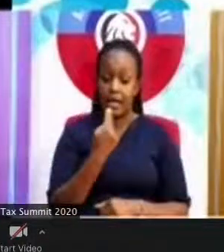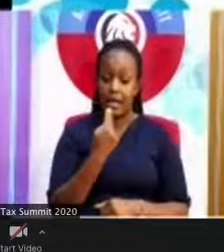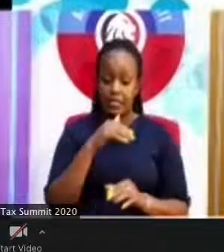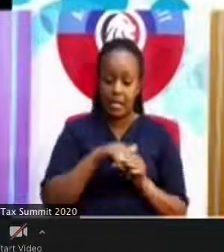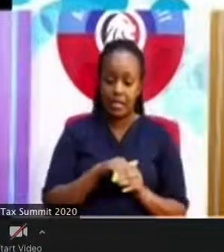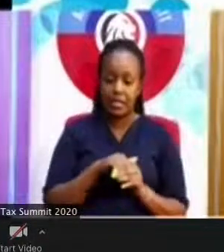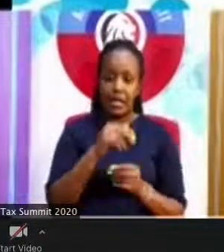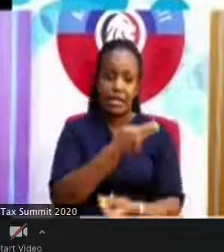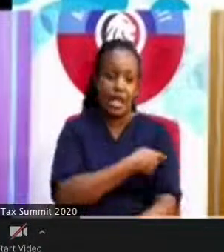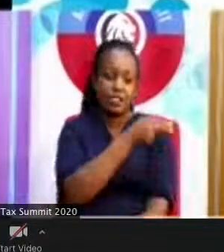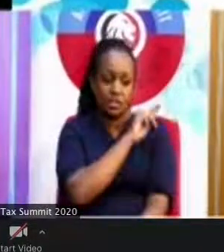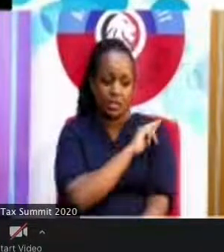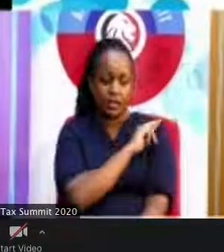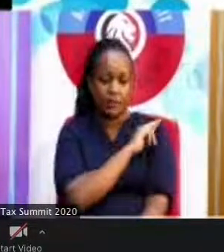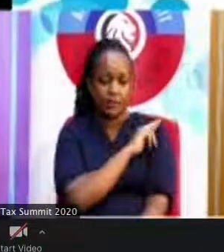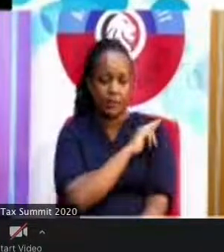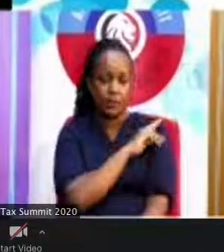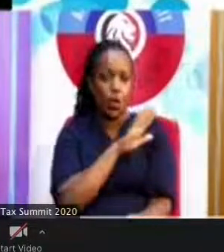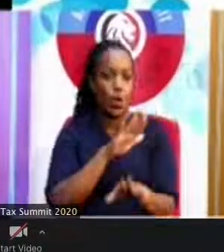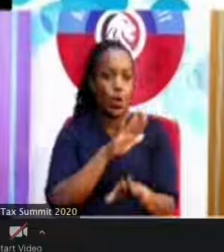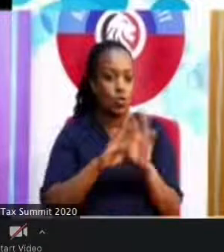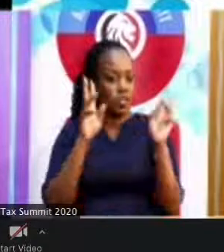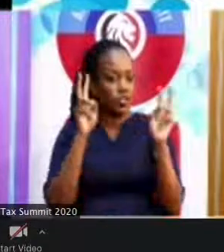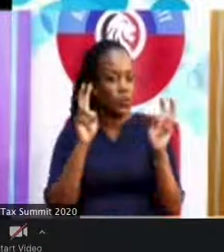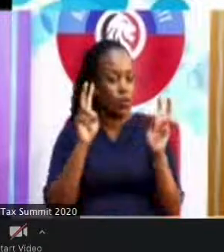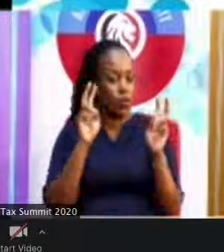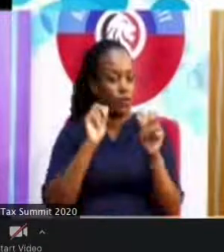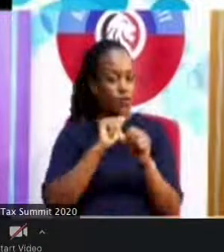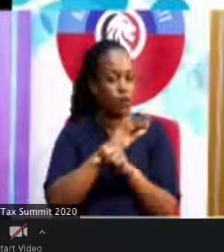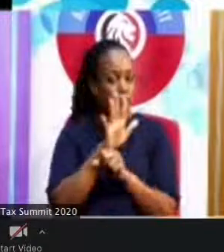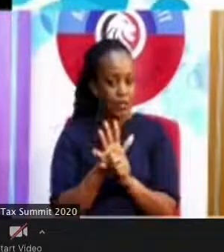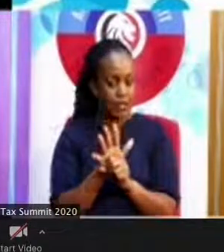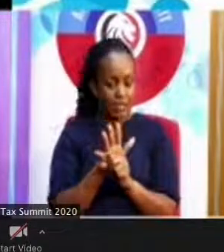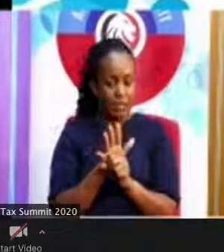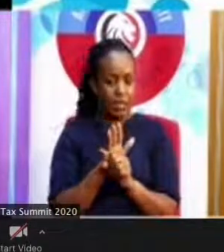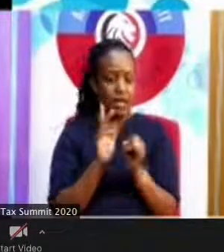to COVID-19. And one big lesson